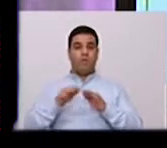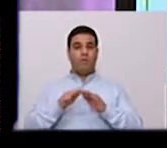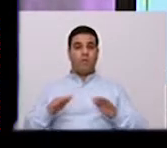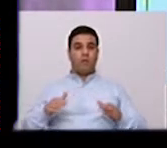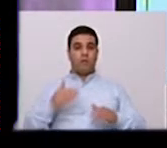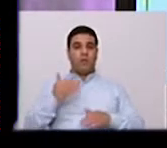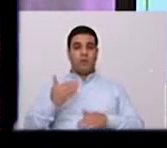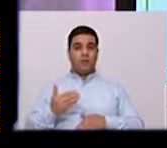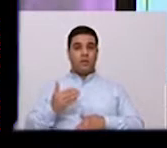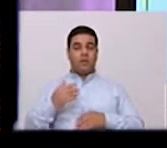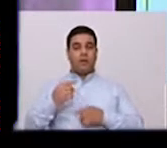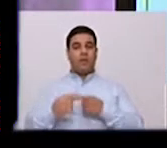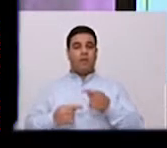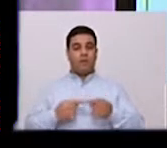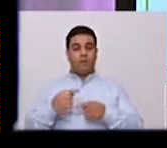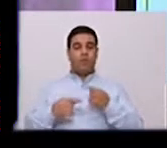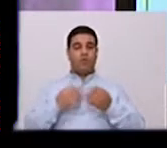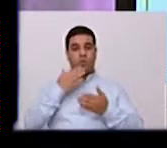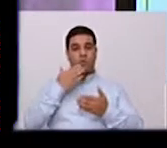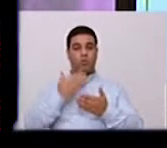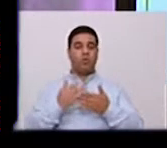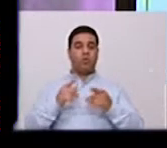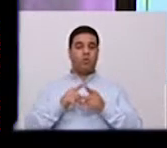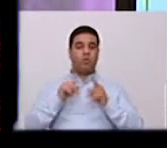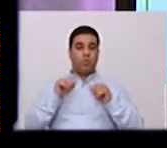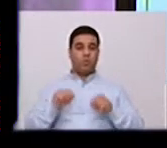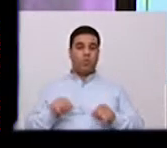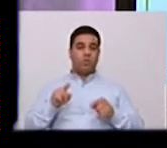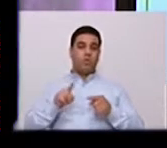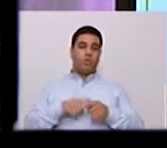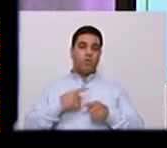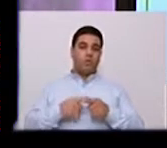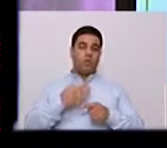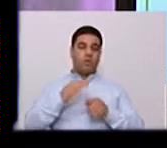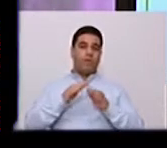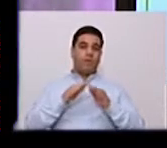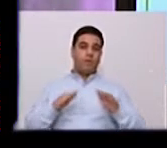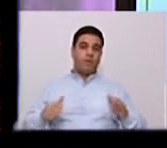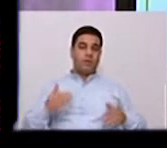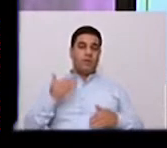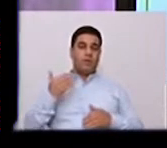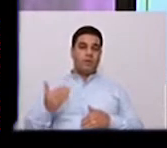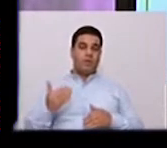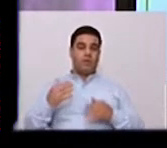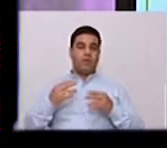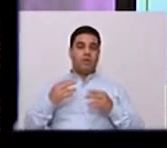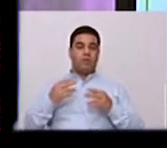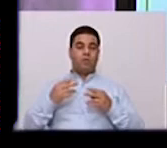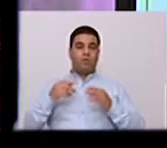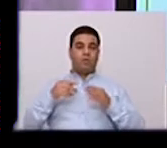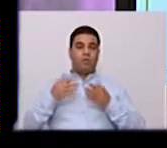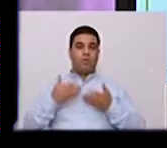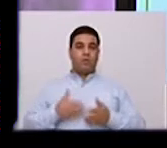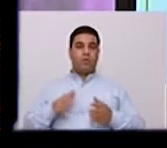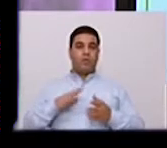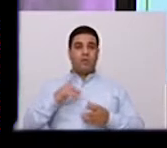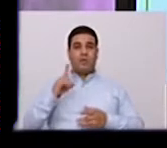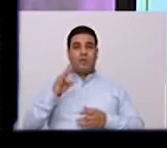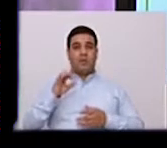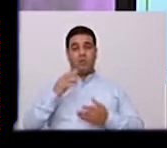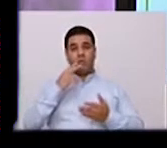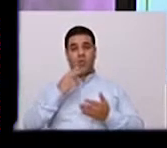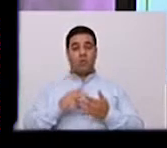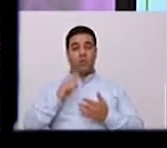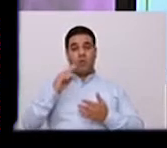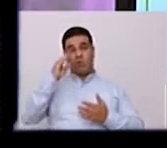farzandlarni avlodini so'rasangiz ham bo'ladi, yoki aksincha, farzandlarni hosil bo'lgan belgilariga ko'ra